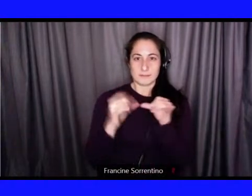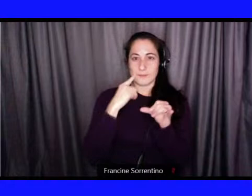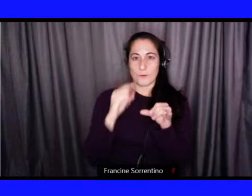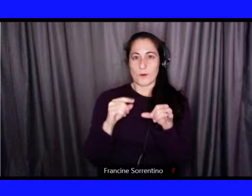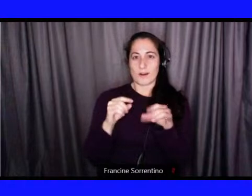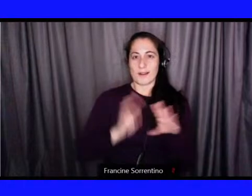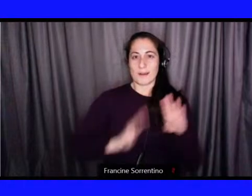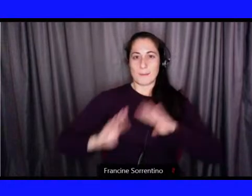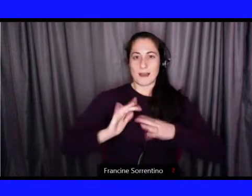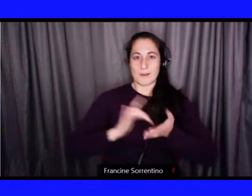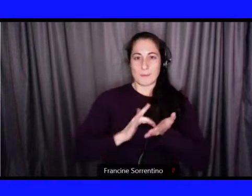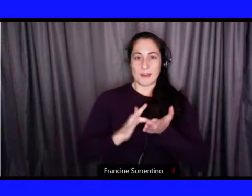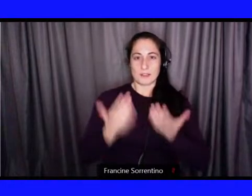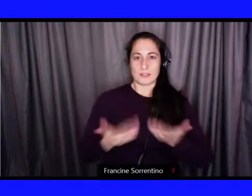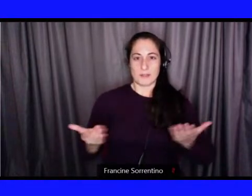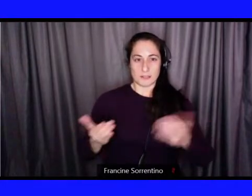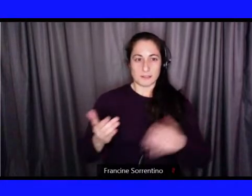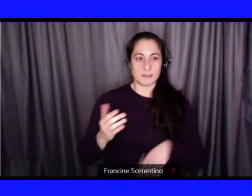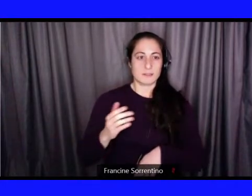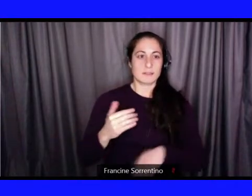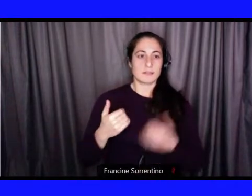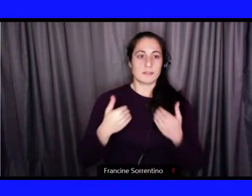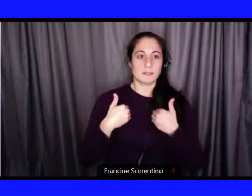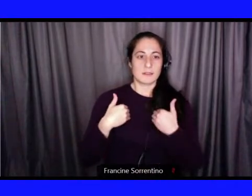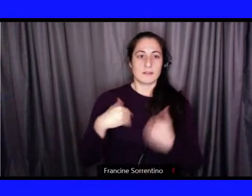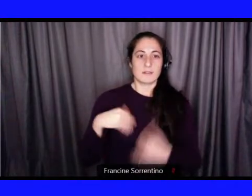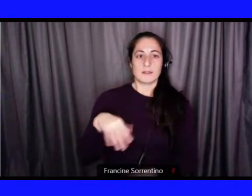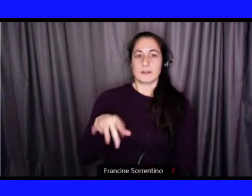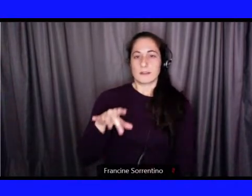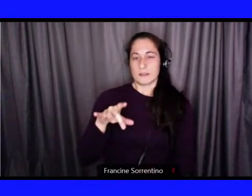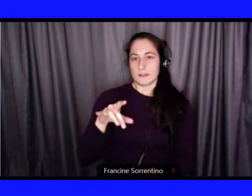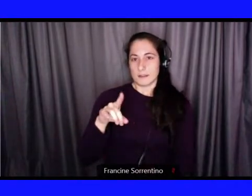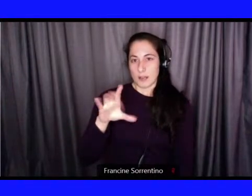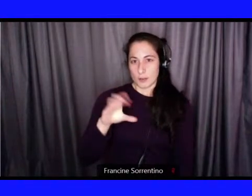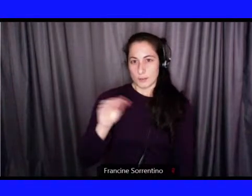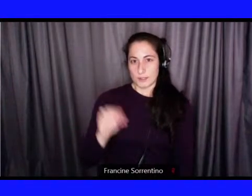and not 100%. But we hope to catch up soon.